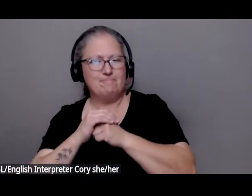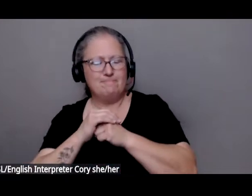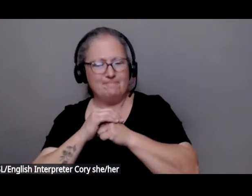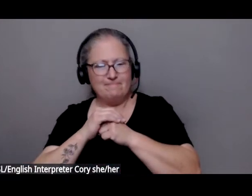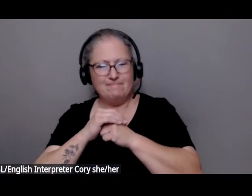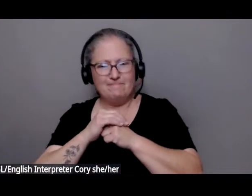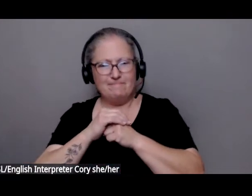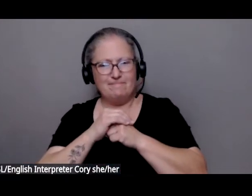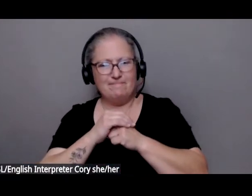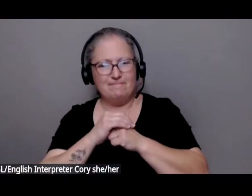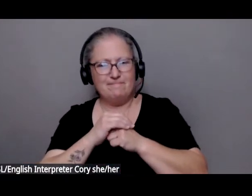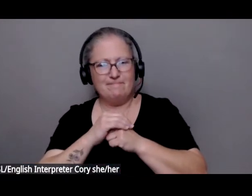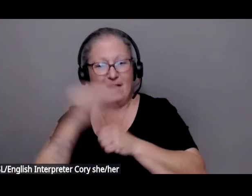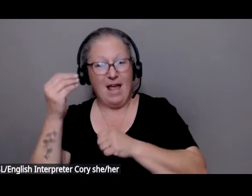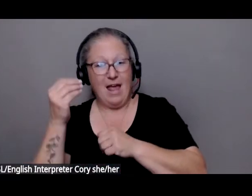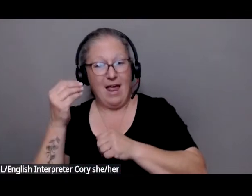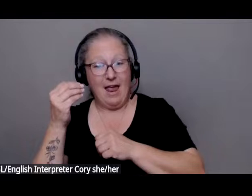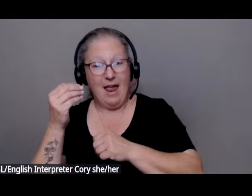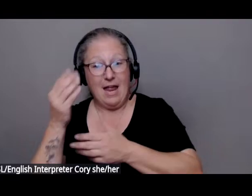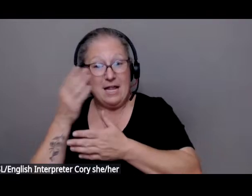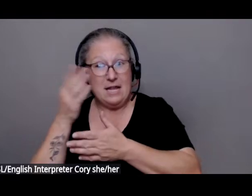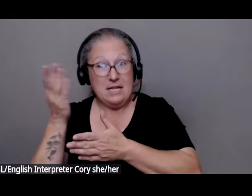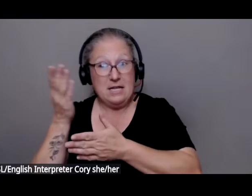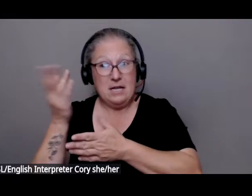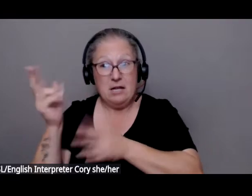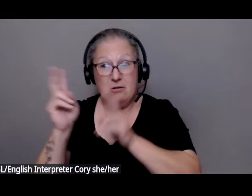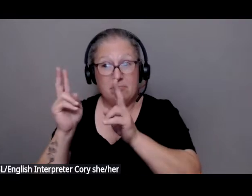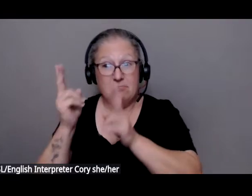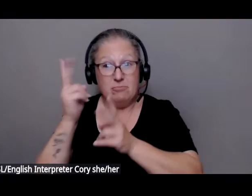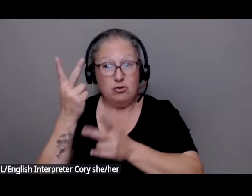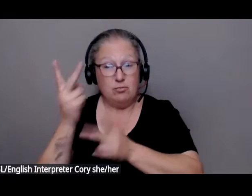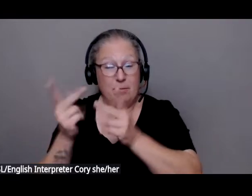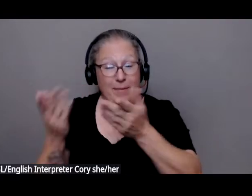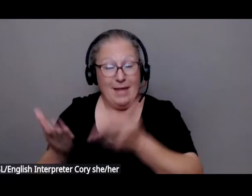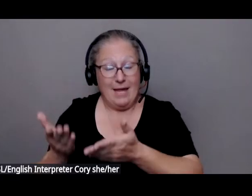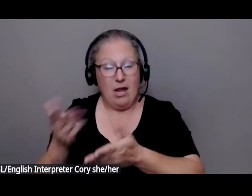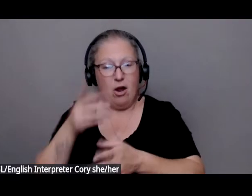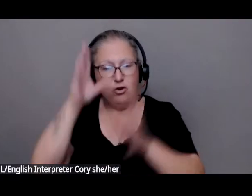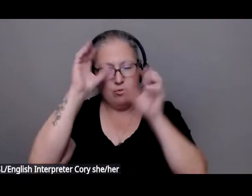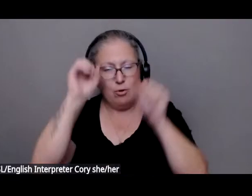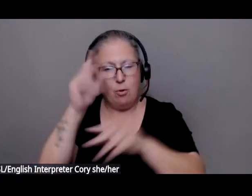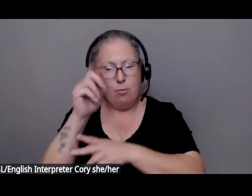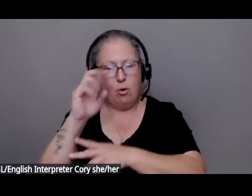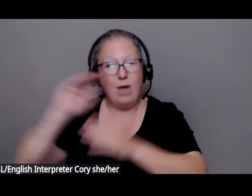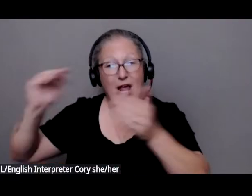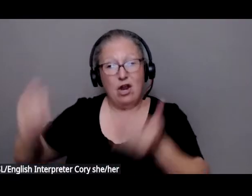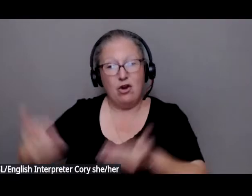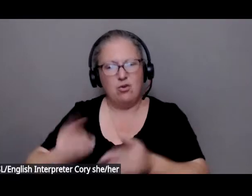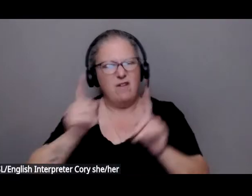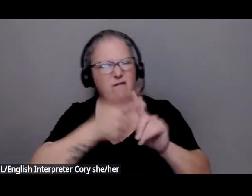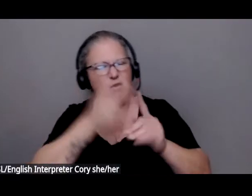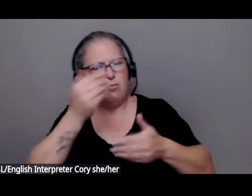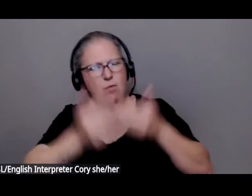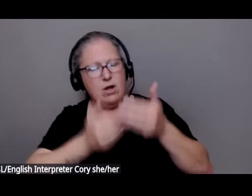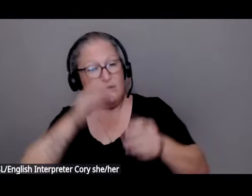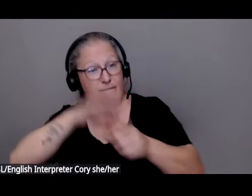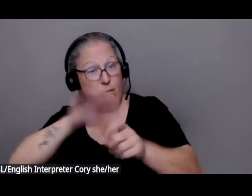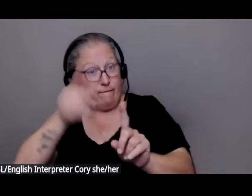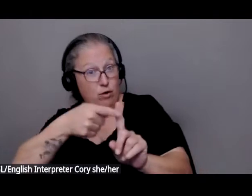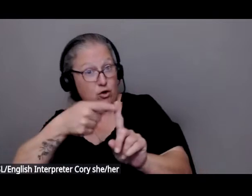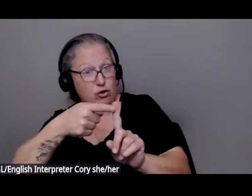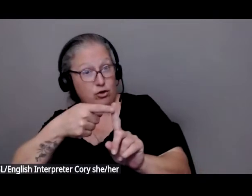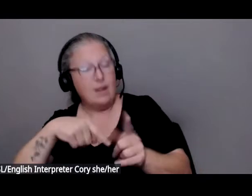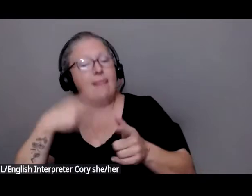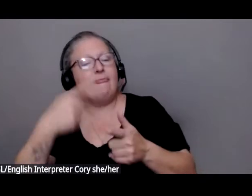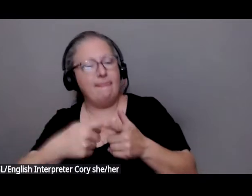And we have a couple here that Superintendent Booker will introduce. Yeah, why don't we actually just process-wise, why don't we take a vote first